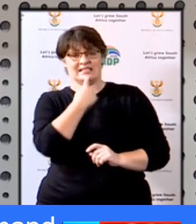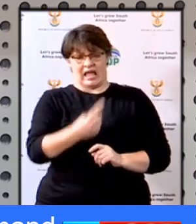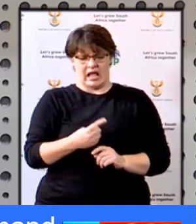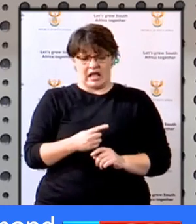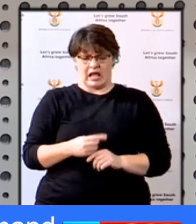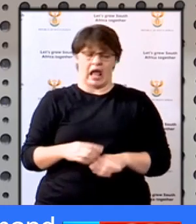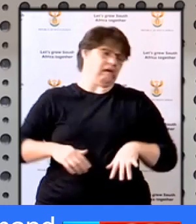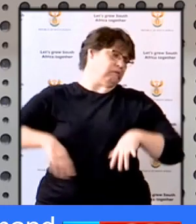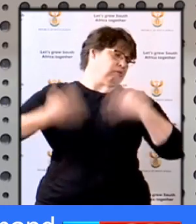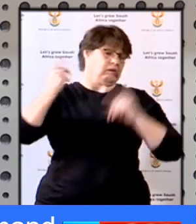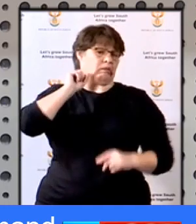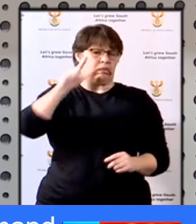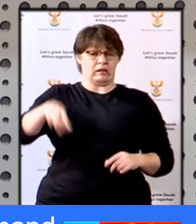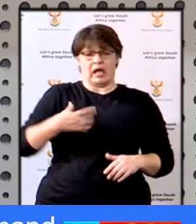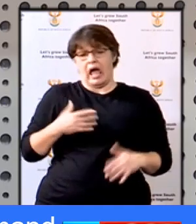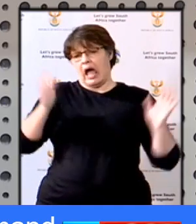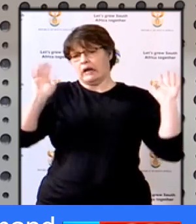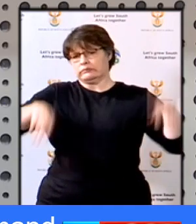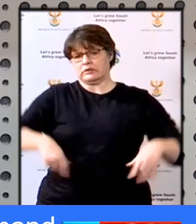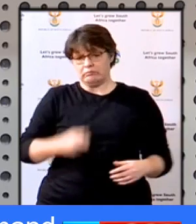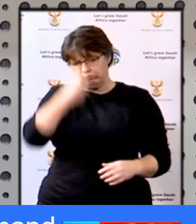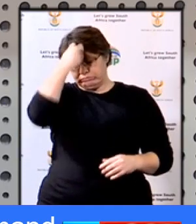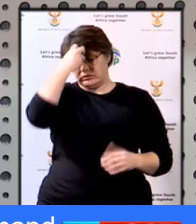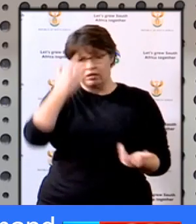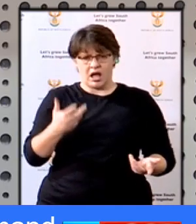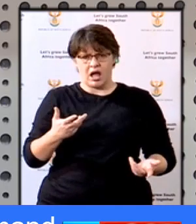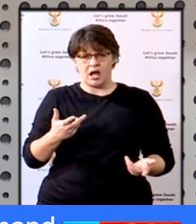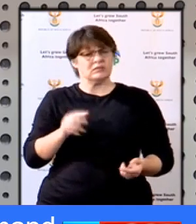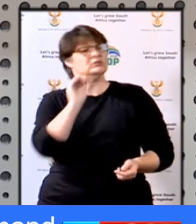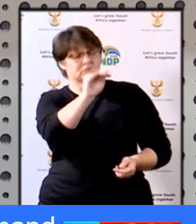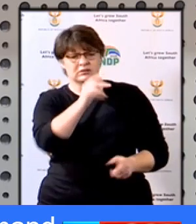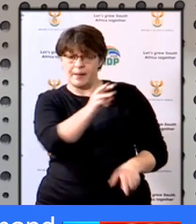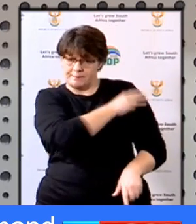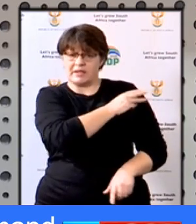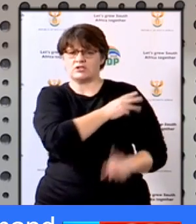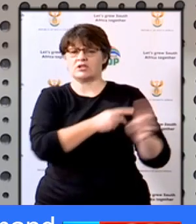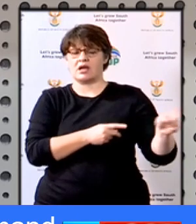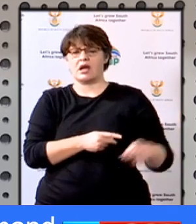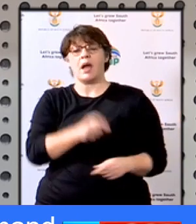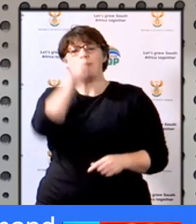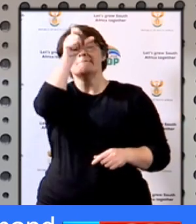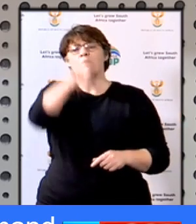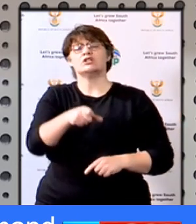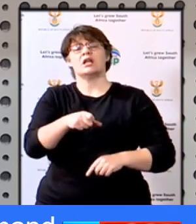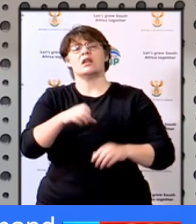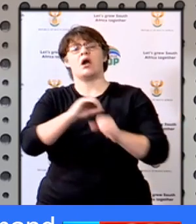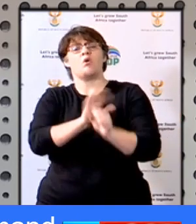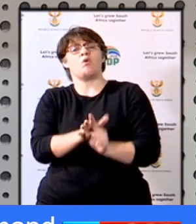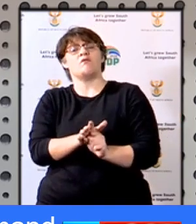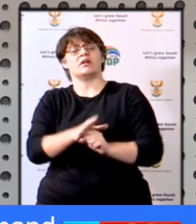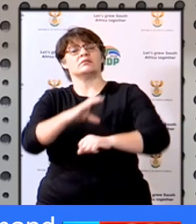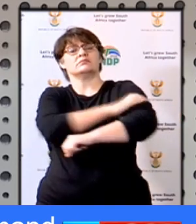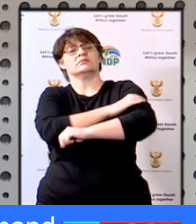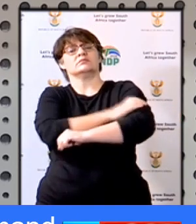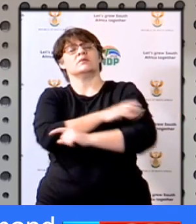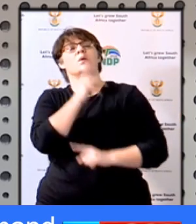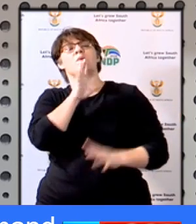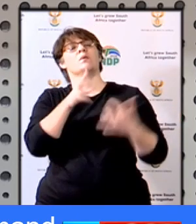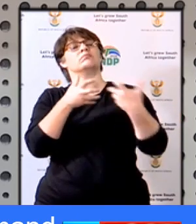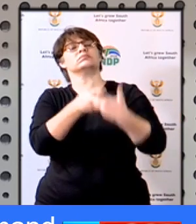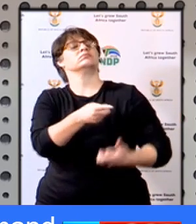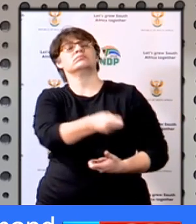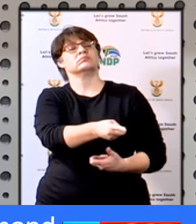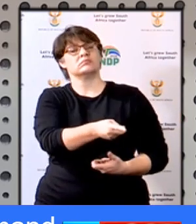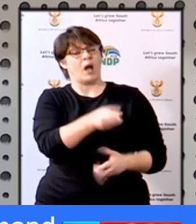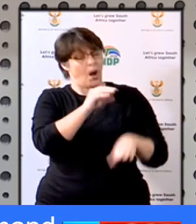to, please raise it with the management, ask to speak to the COVID compliance officer, point out the problem,